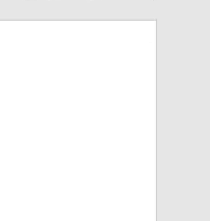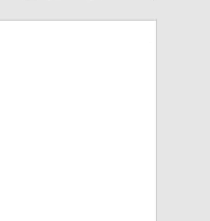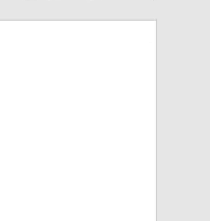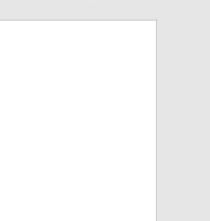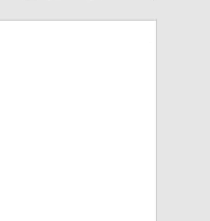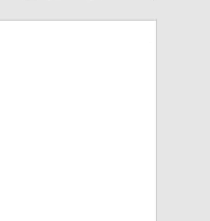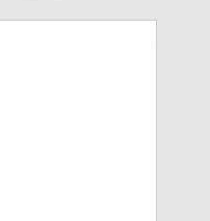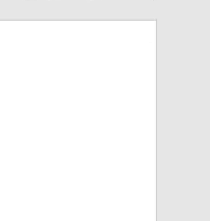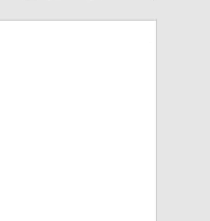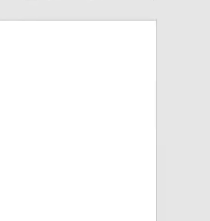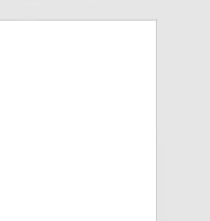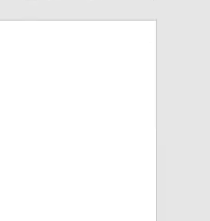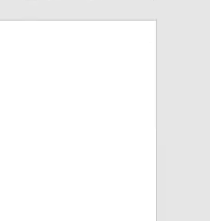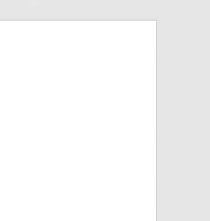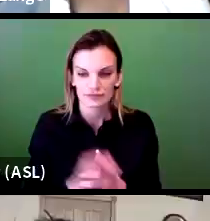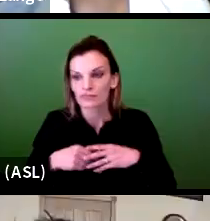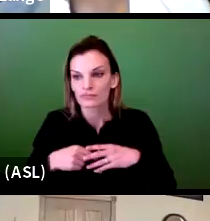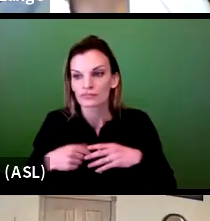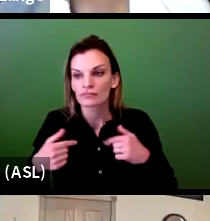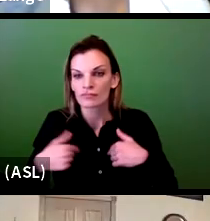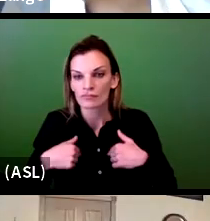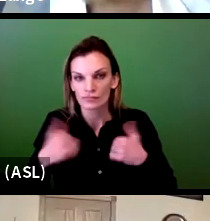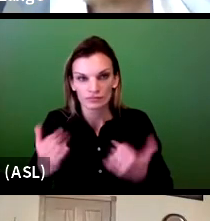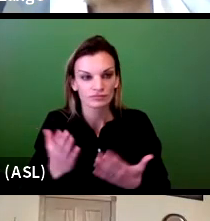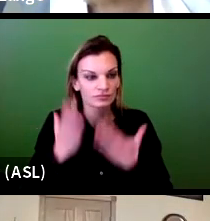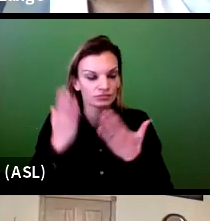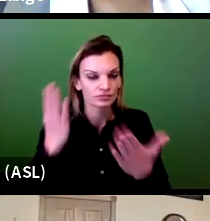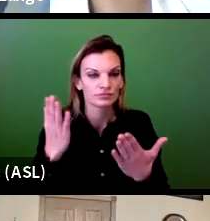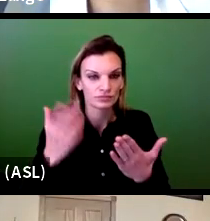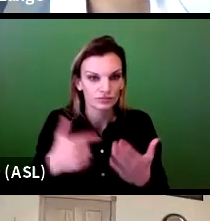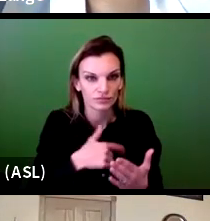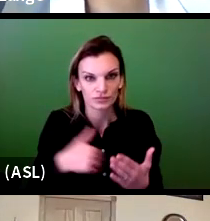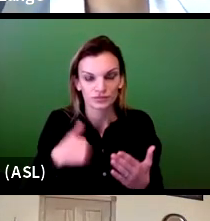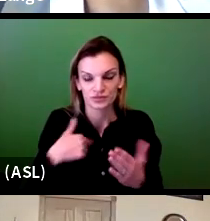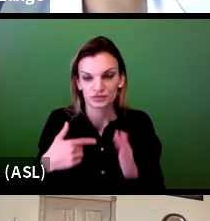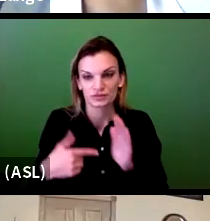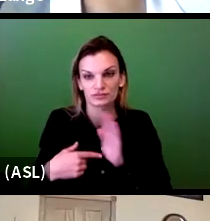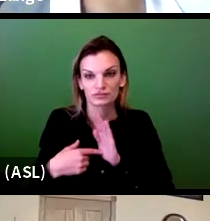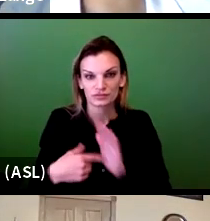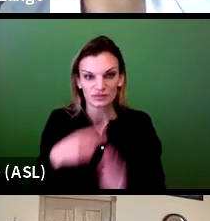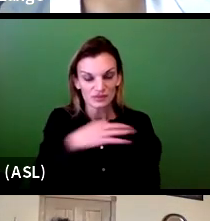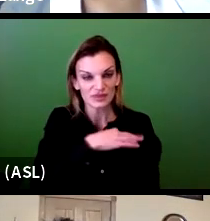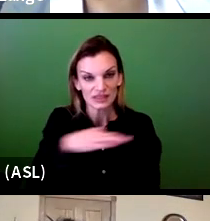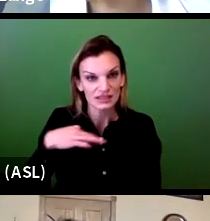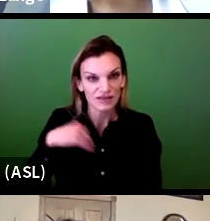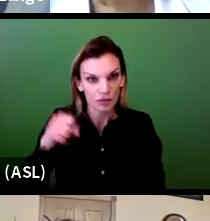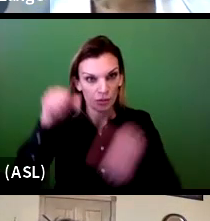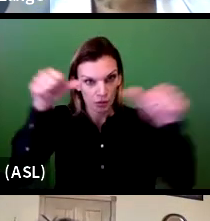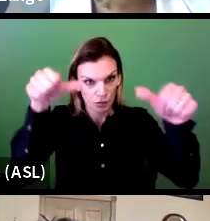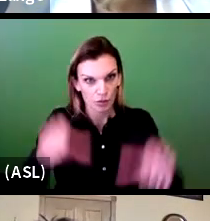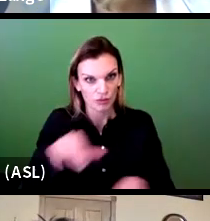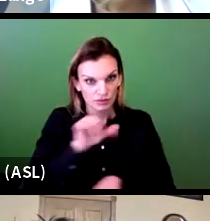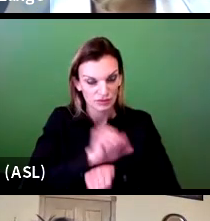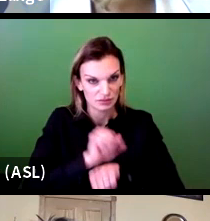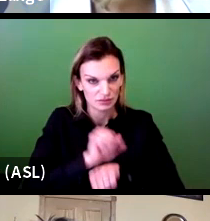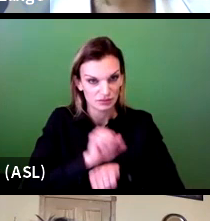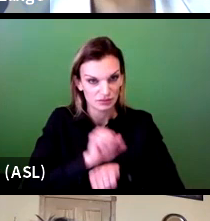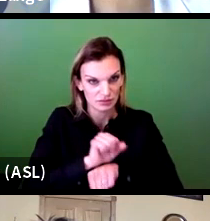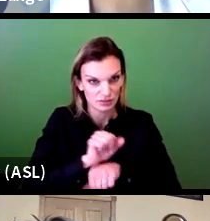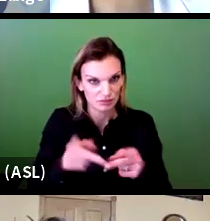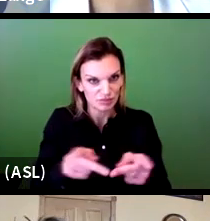I would now entertain a motion that we direct the staff to post the position.